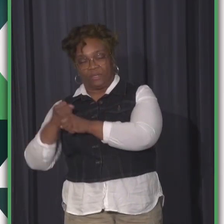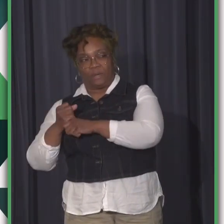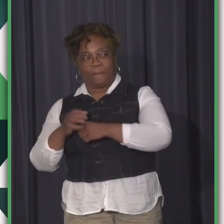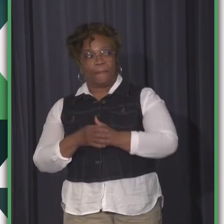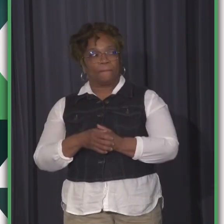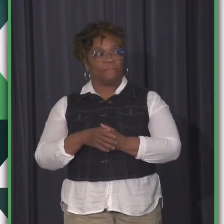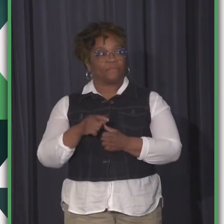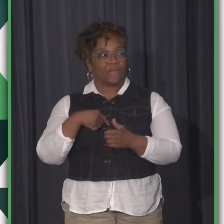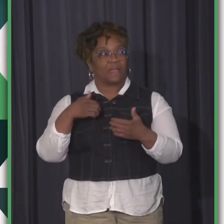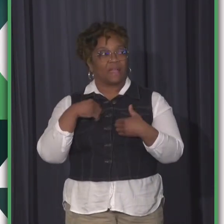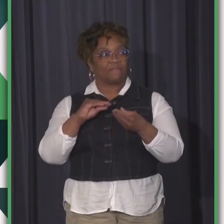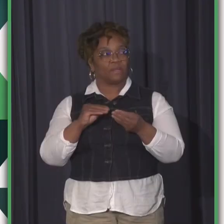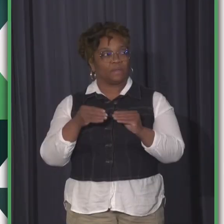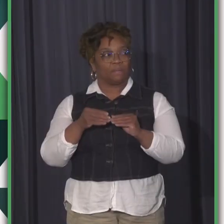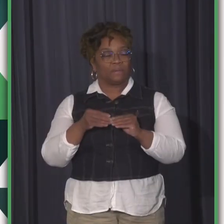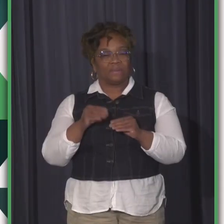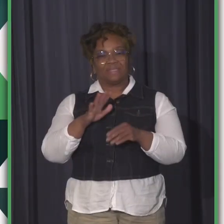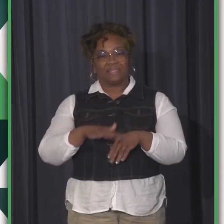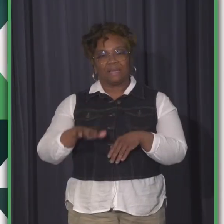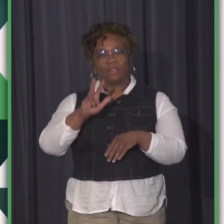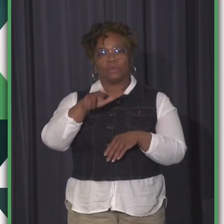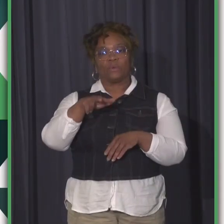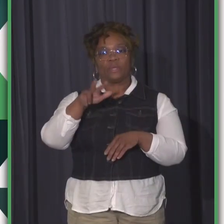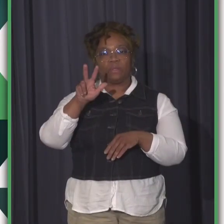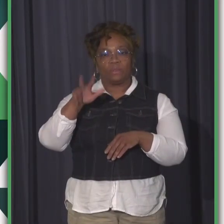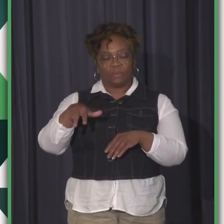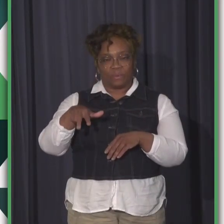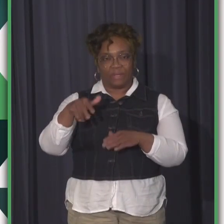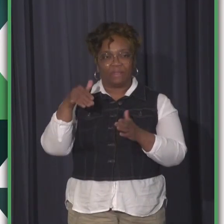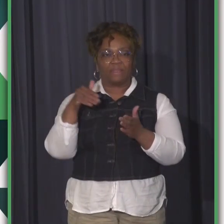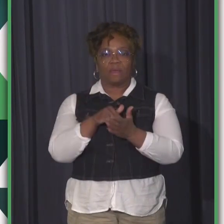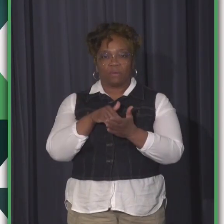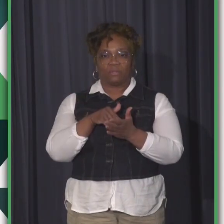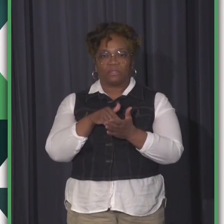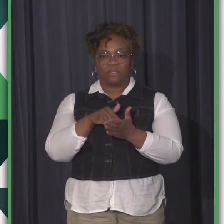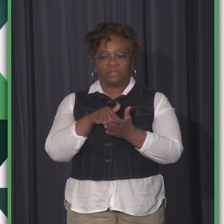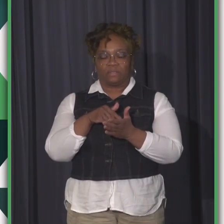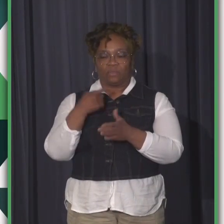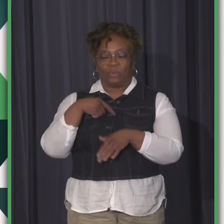have a number. It's like 33,000, and we randomized from that.